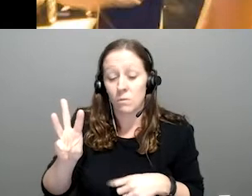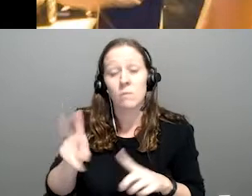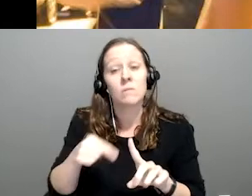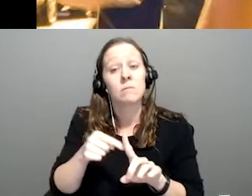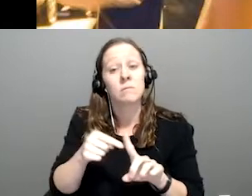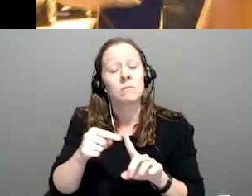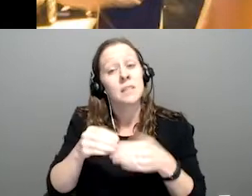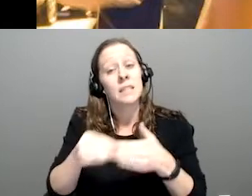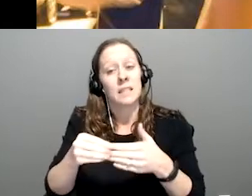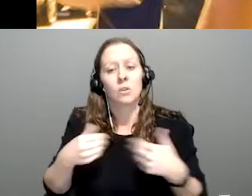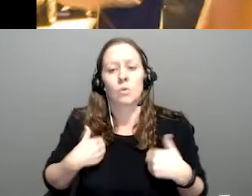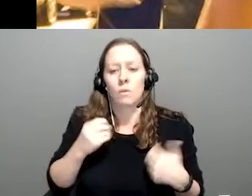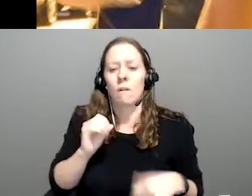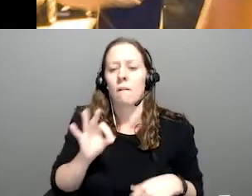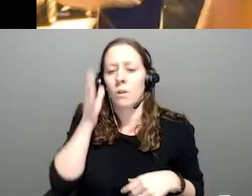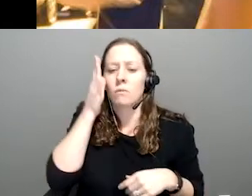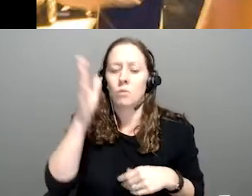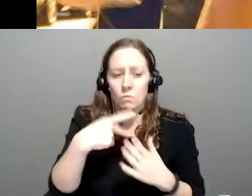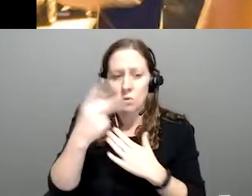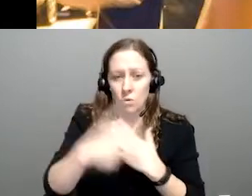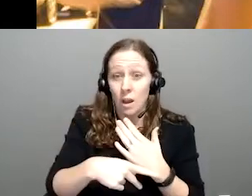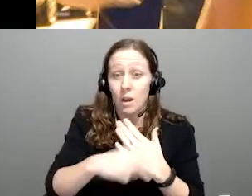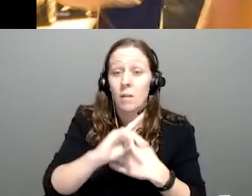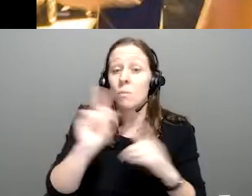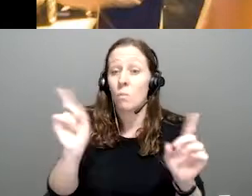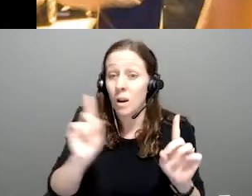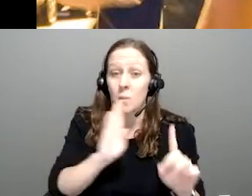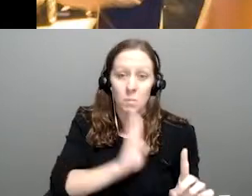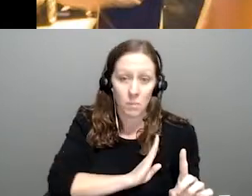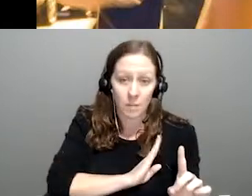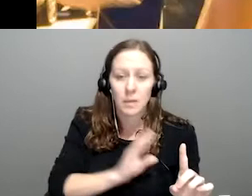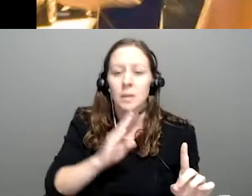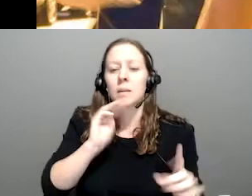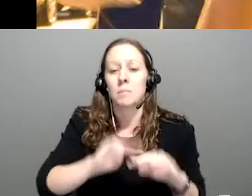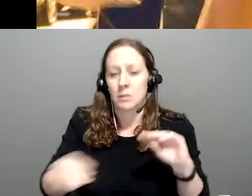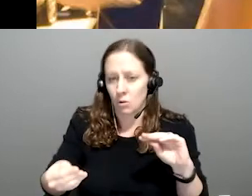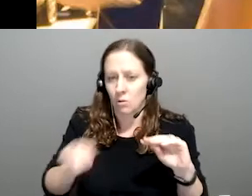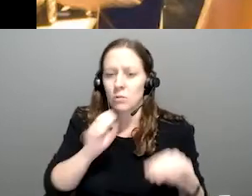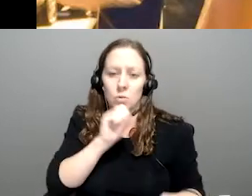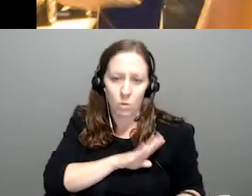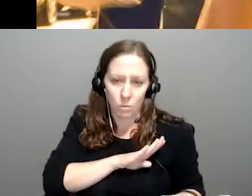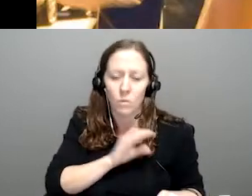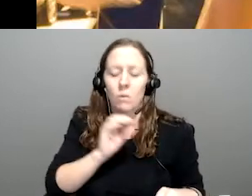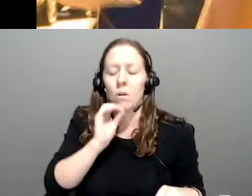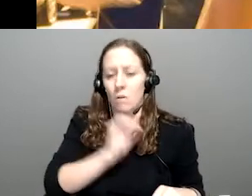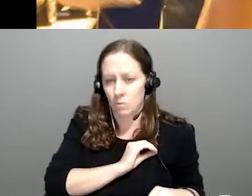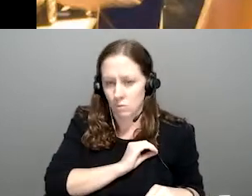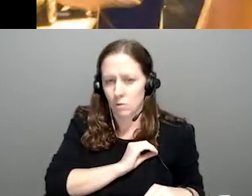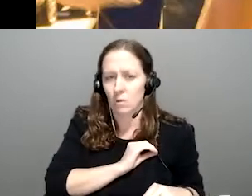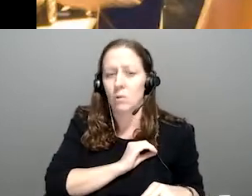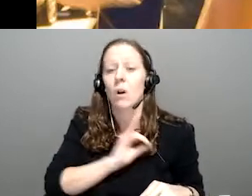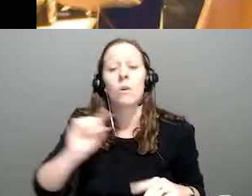Future programs operating in multiple locations in Ontario, including Brampton, Mississauga, Scarborough, and Oshawa, as well as in